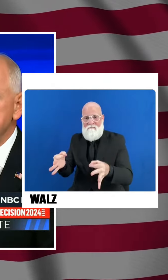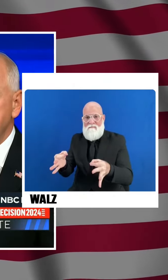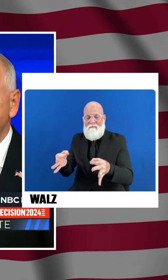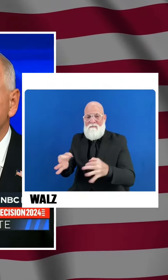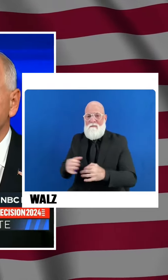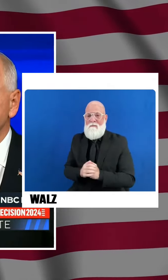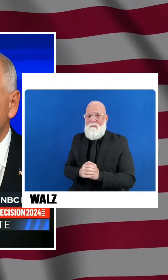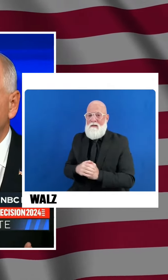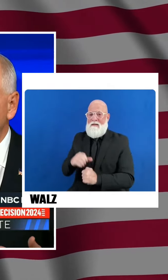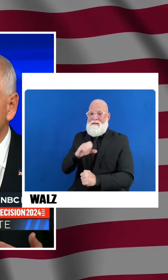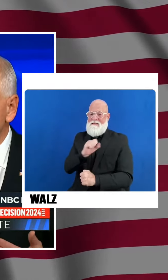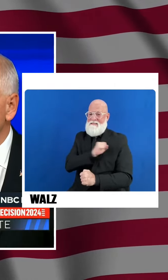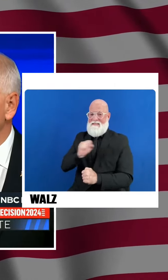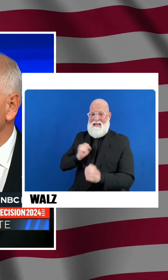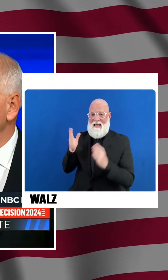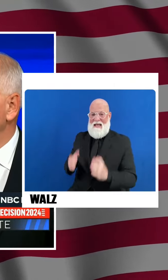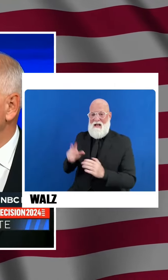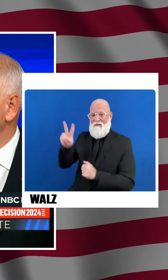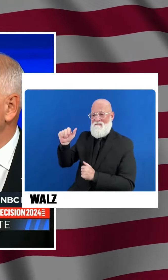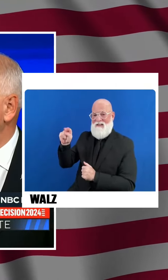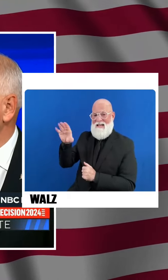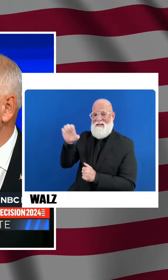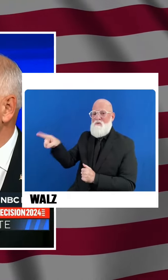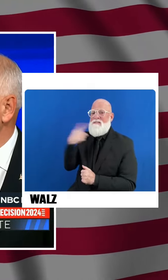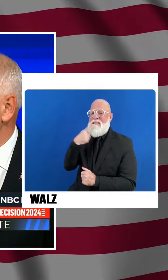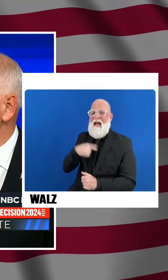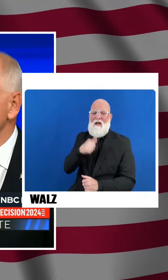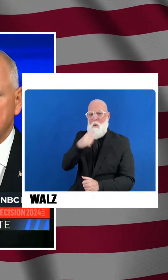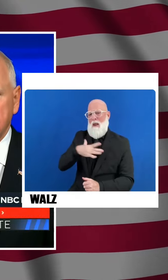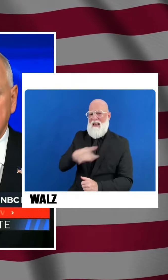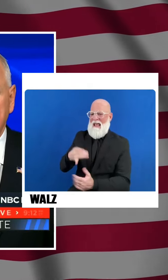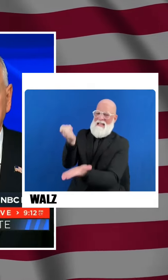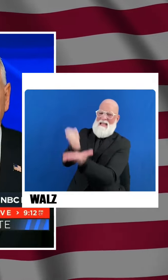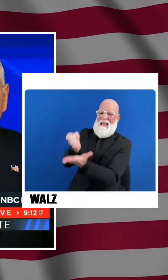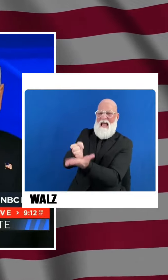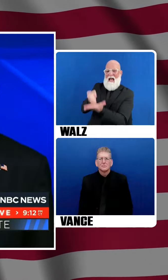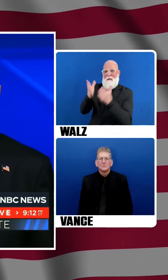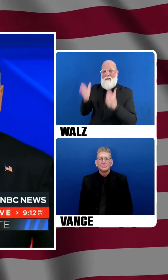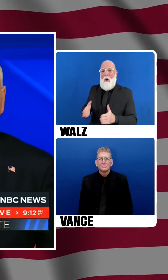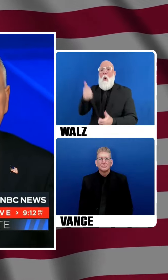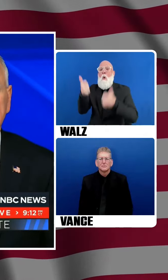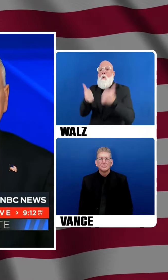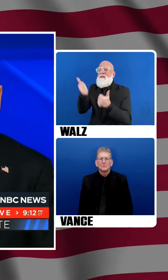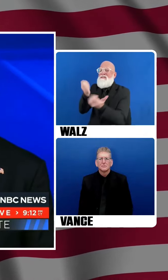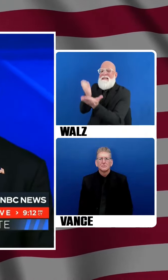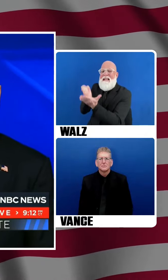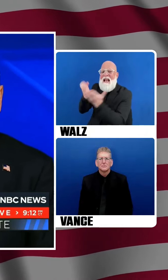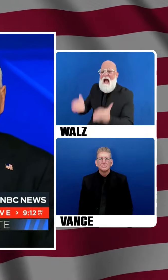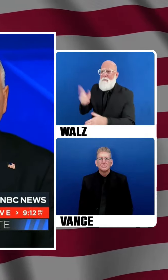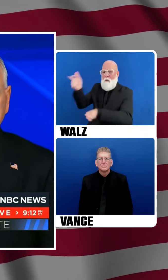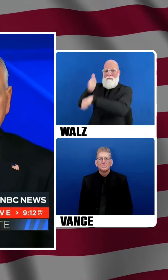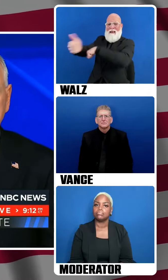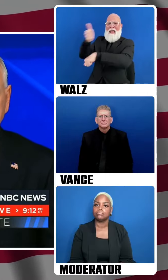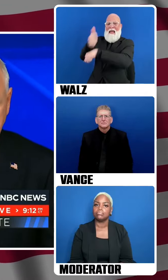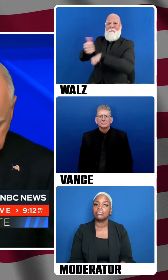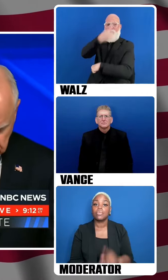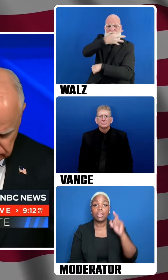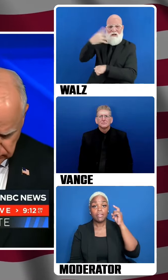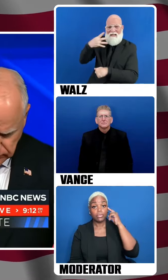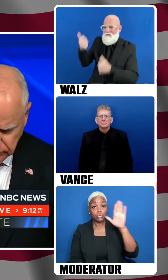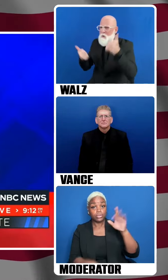economists. Which economists are saying that it is immigrants that's adding to the cost? Governor, your time is up. But Senator, on